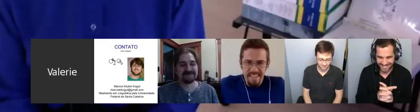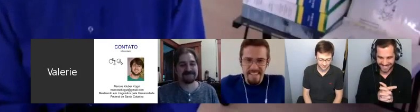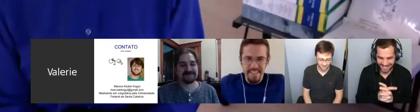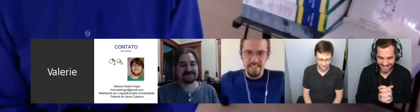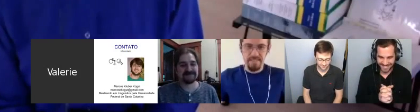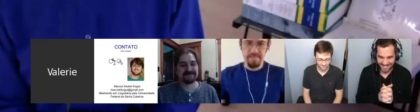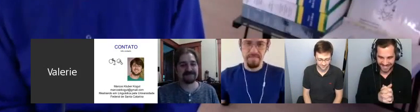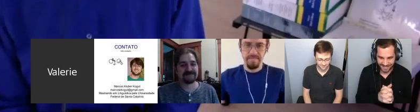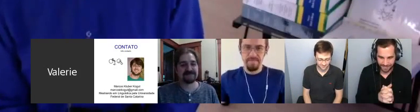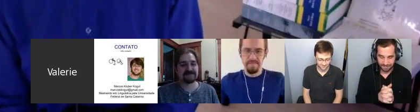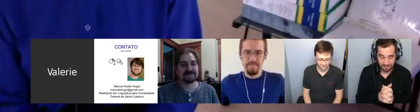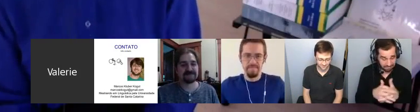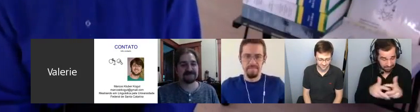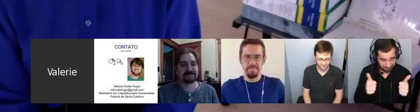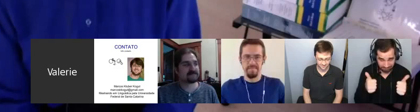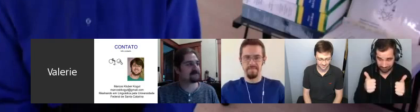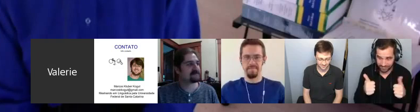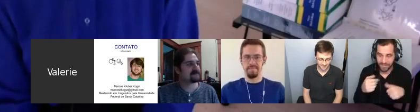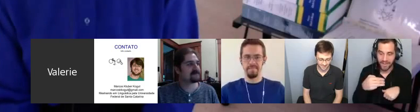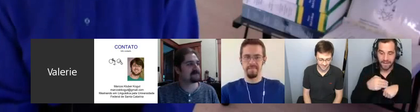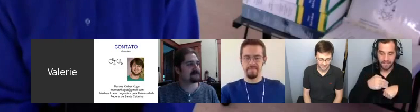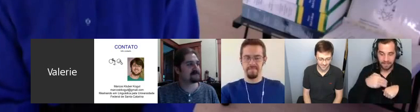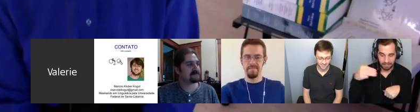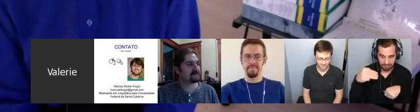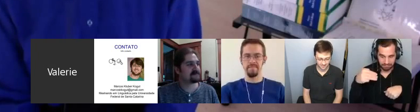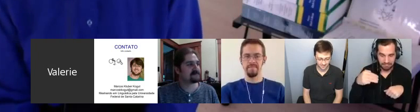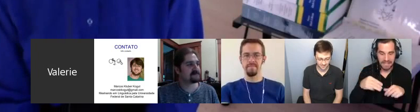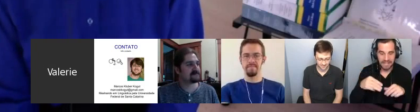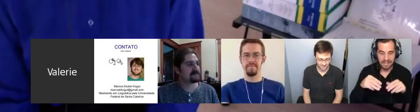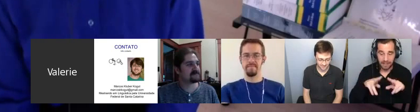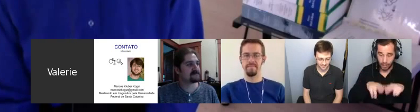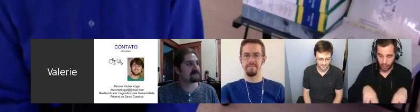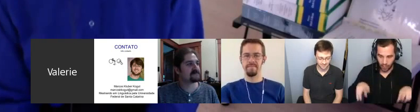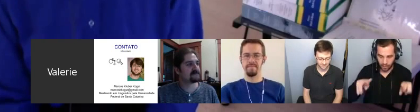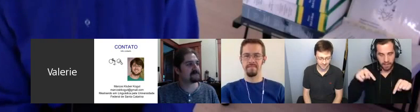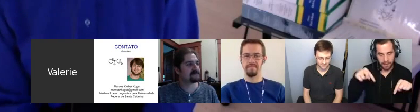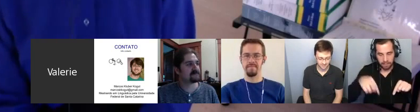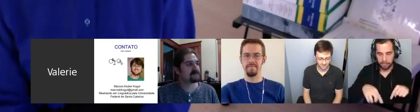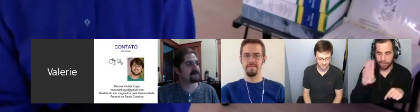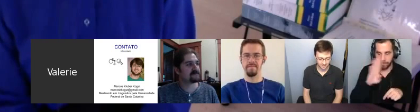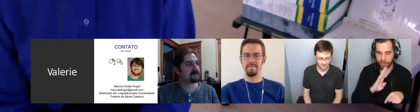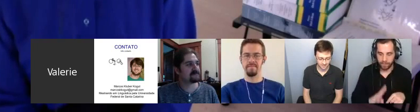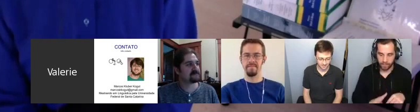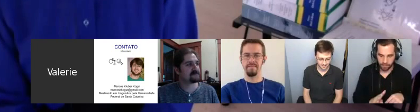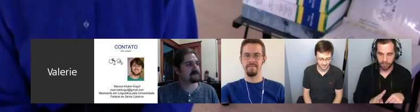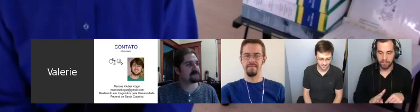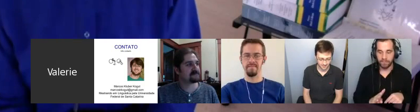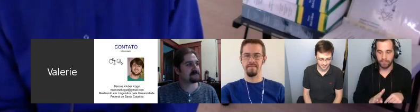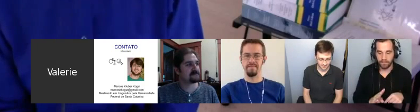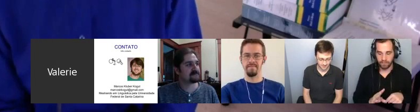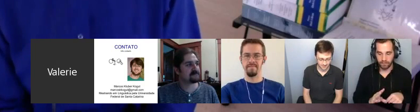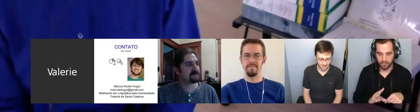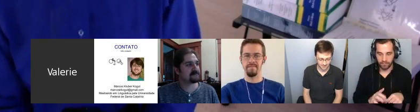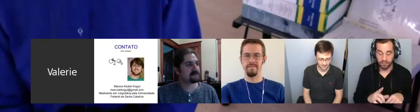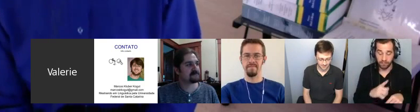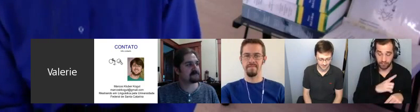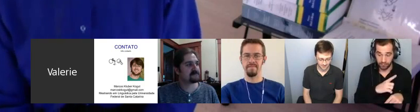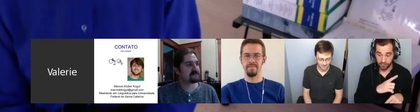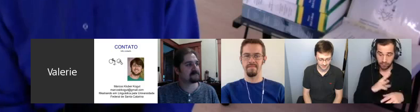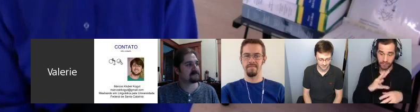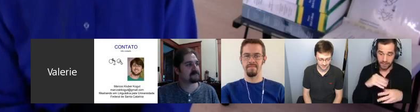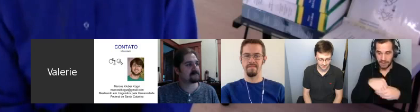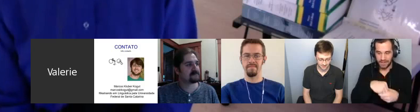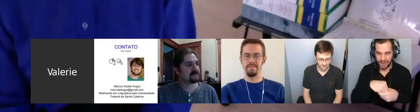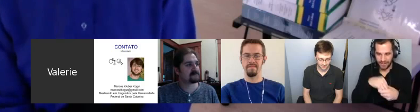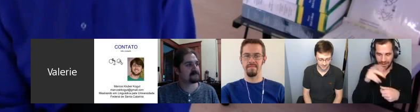a master's degree at the Federal University of Santa Catarina in Brazil. And it's in the graduate program under linguistics.